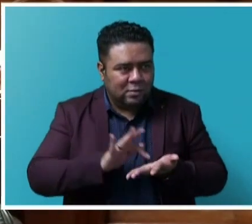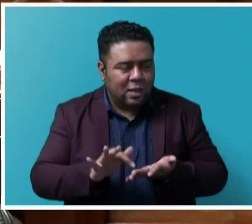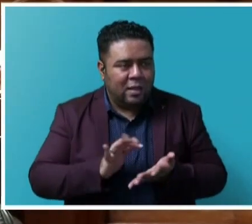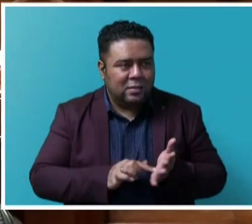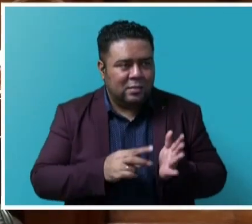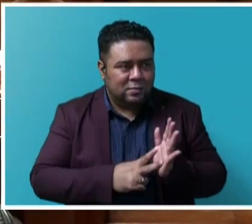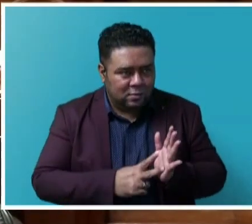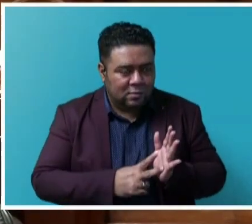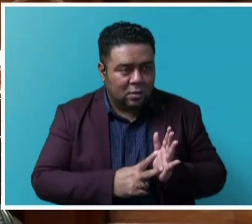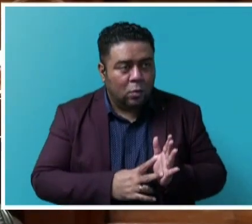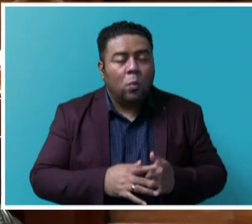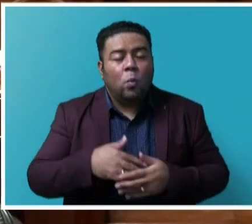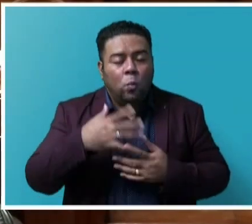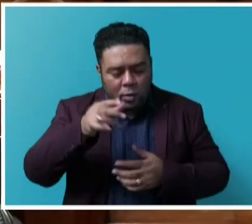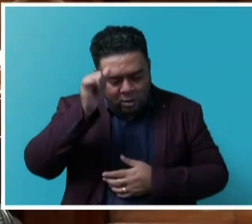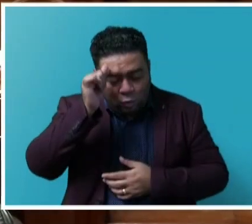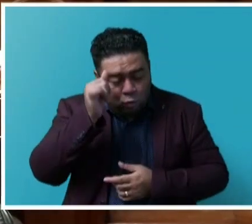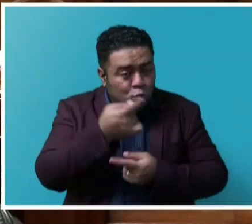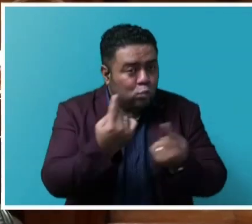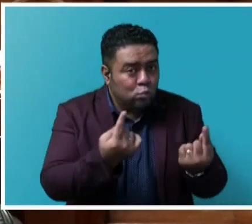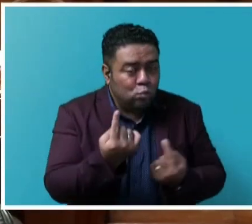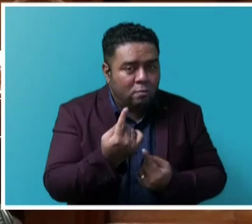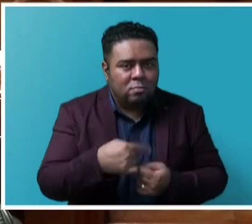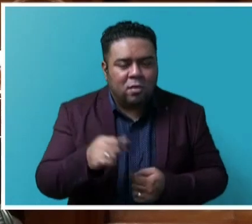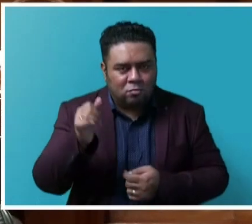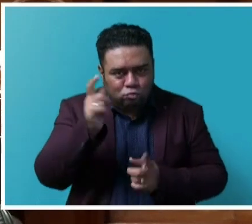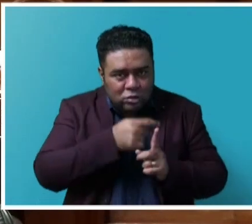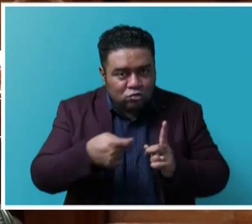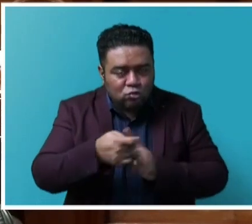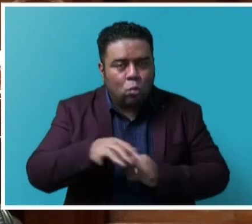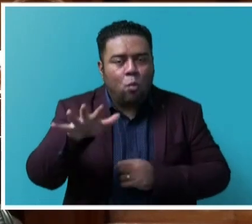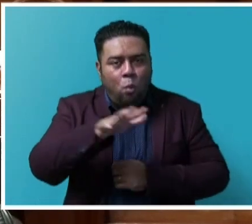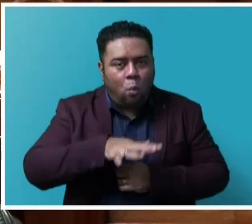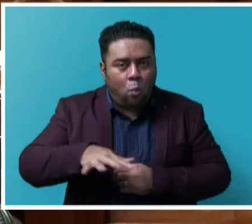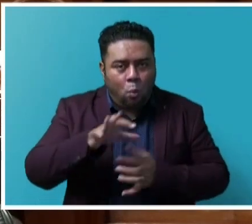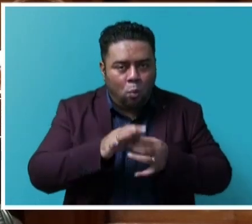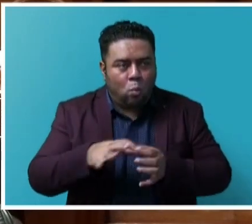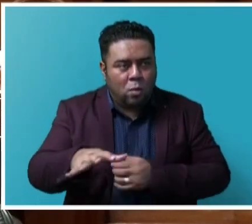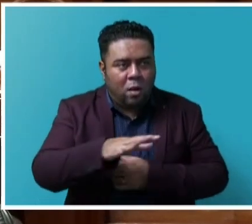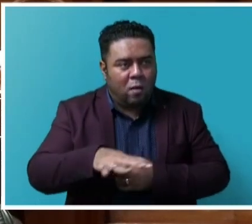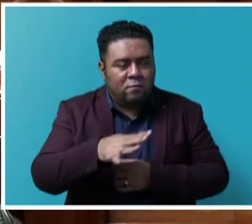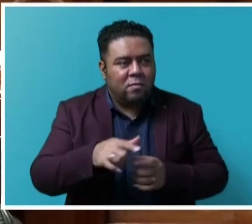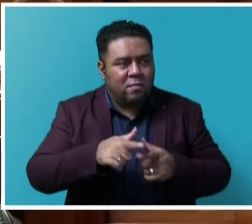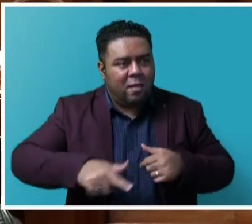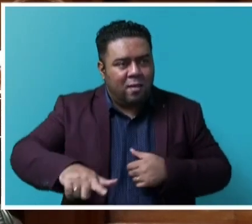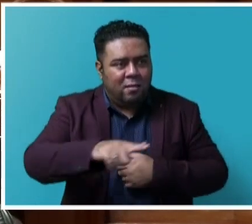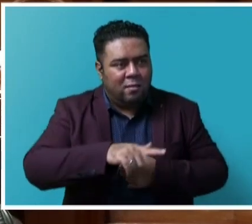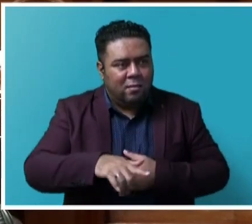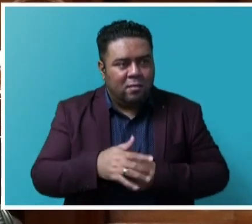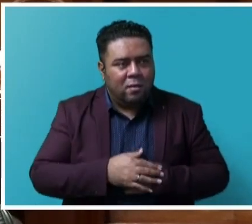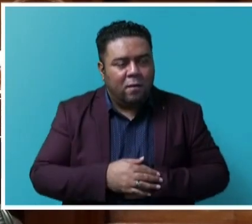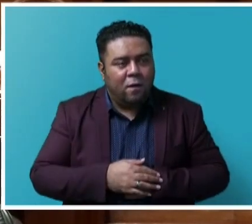We acknowledge the traditional owners of the land we stand on, Nandon Mai, Wana Turang Tisuba, and pay